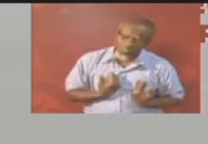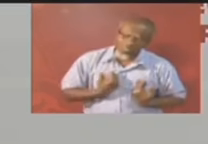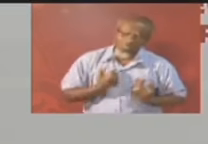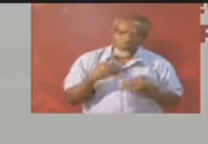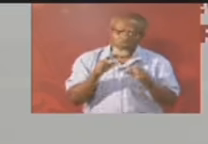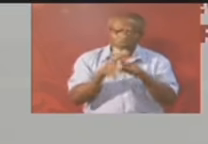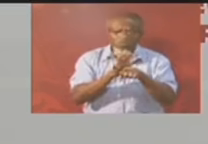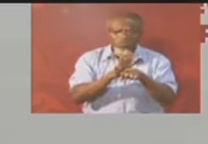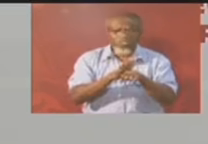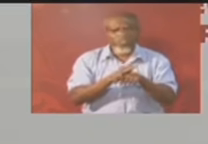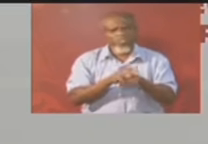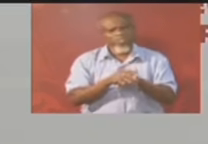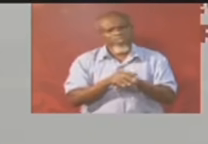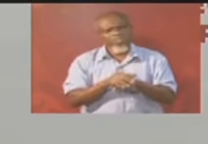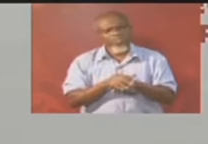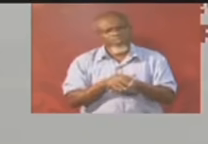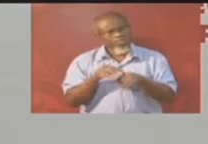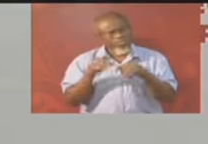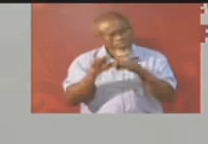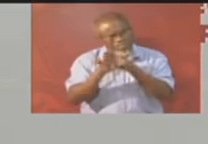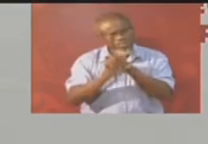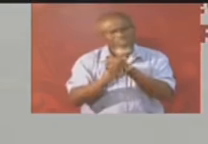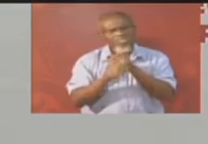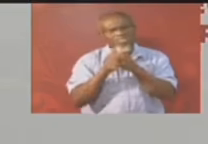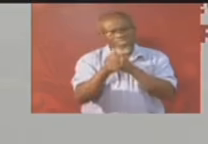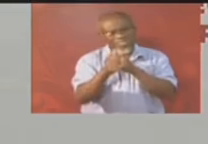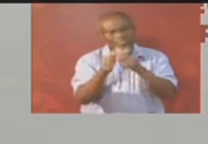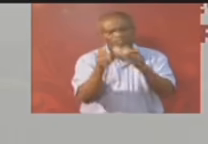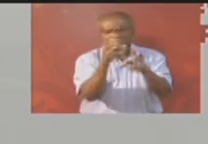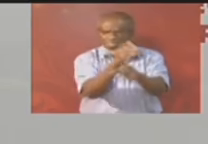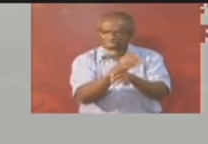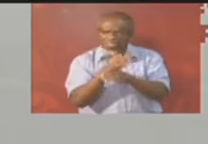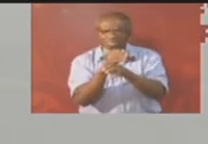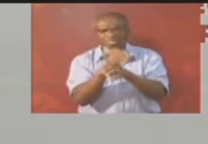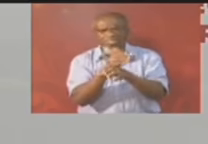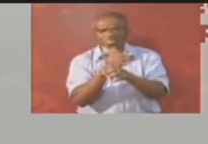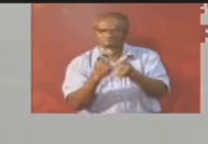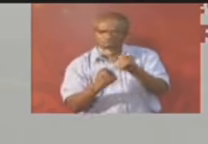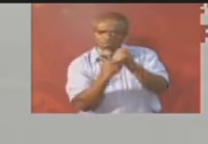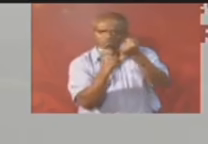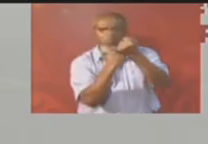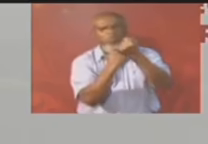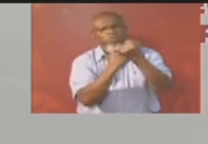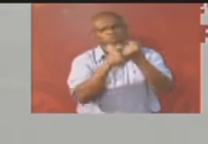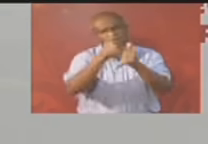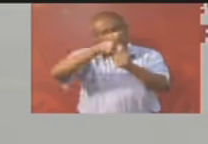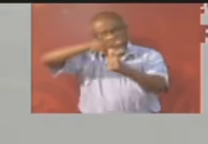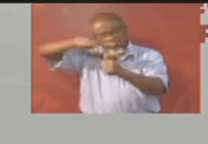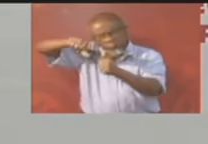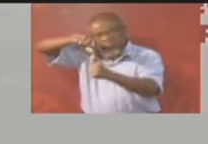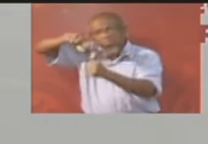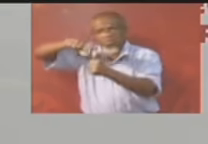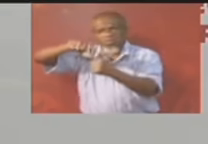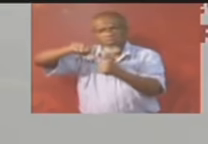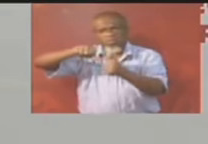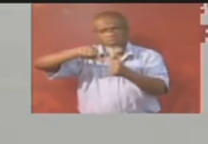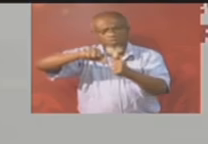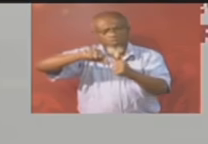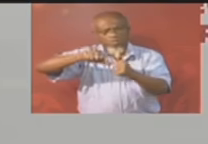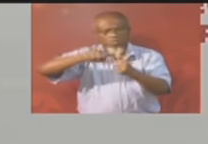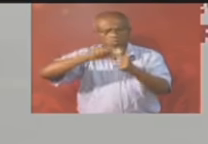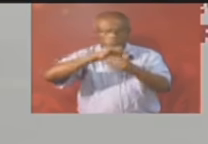self-care, support one another, and seek help. And please practice the 3 W's: wash your